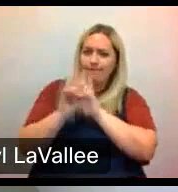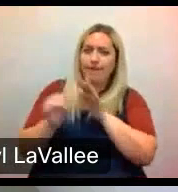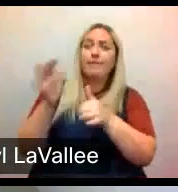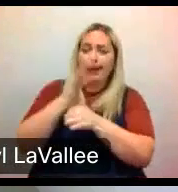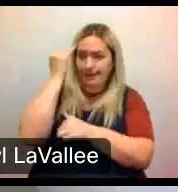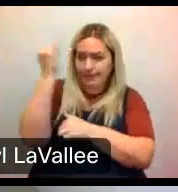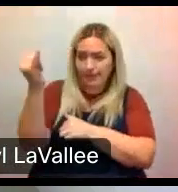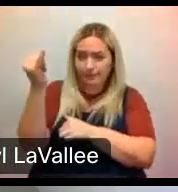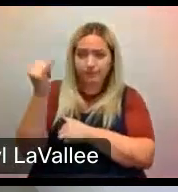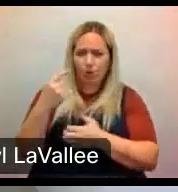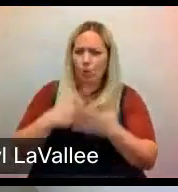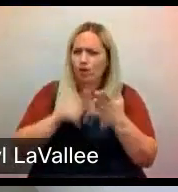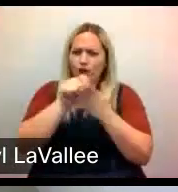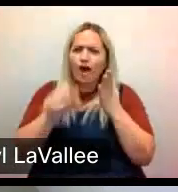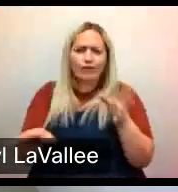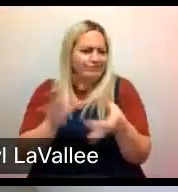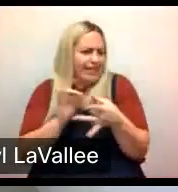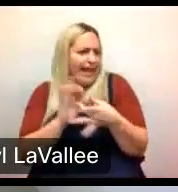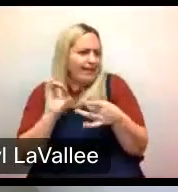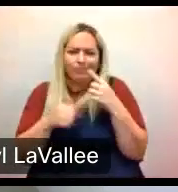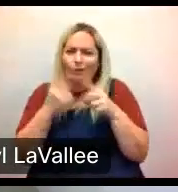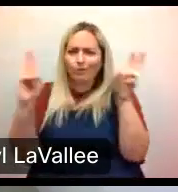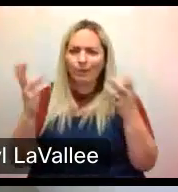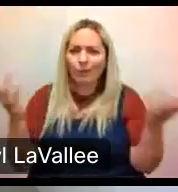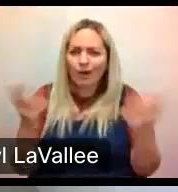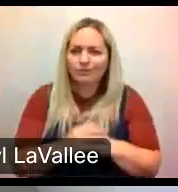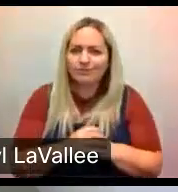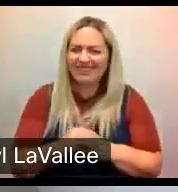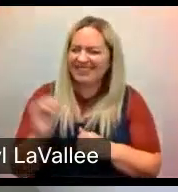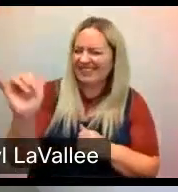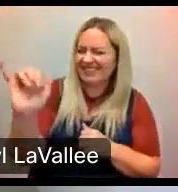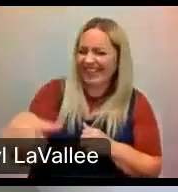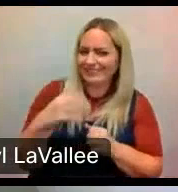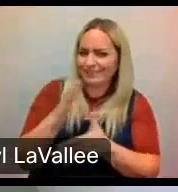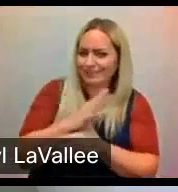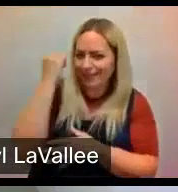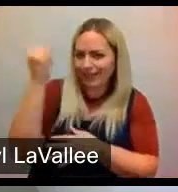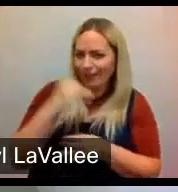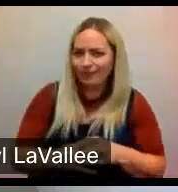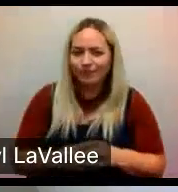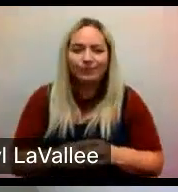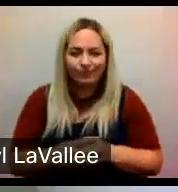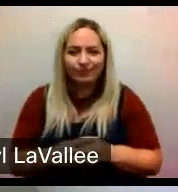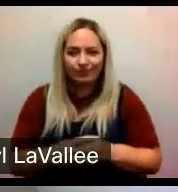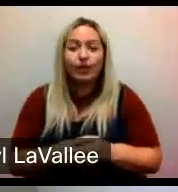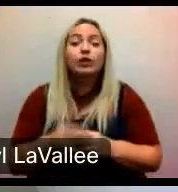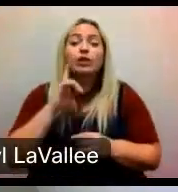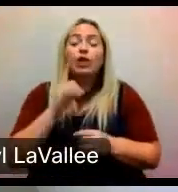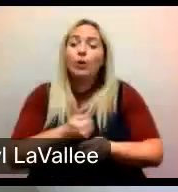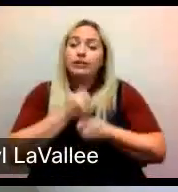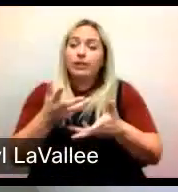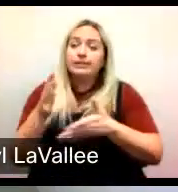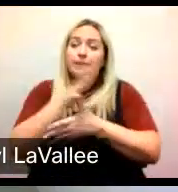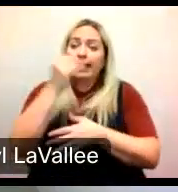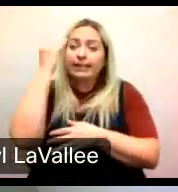idea. What is the author saying about the topic? That's the main idea. So when we express the main idea, it's